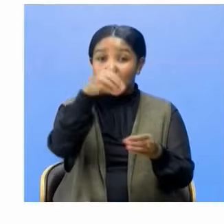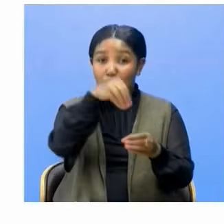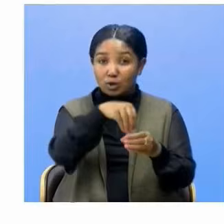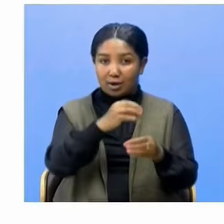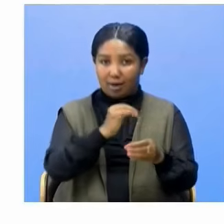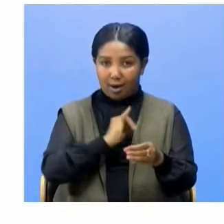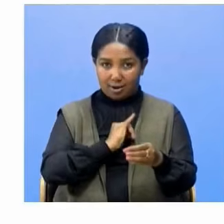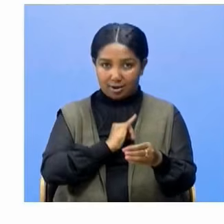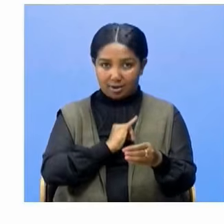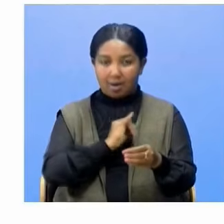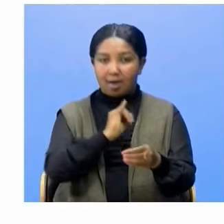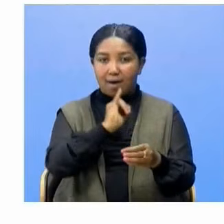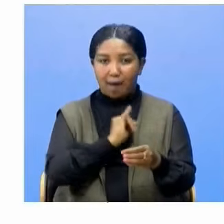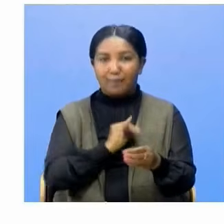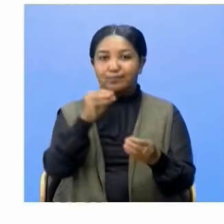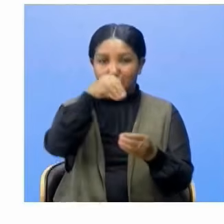I,